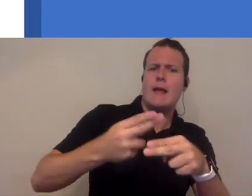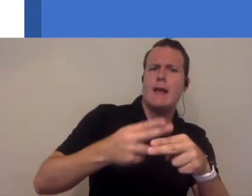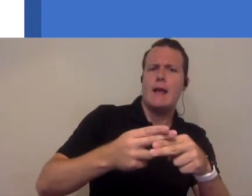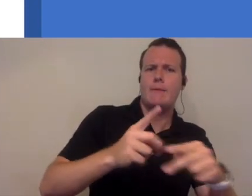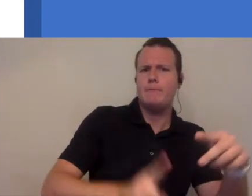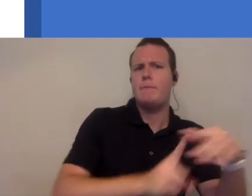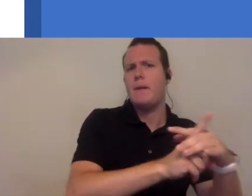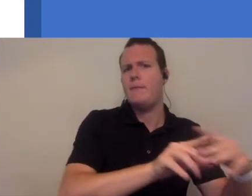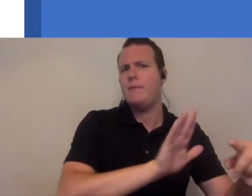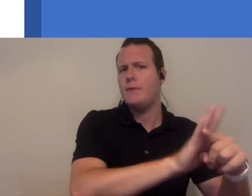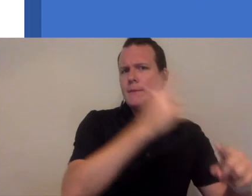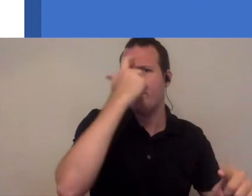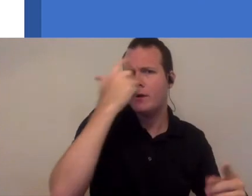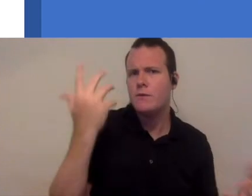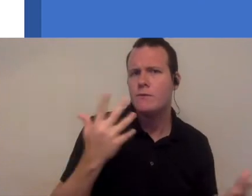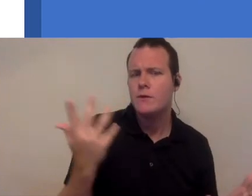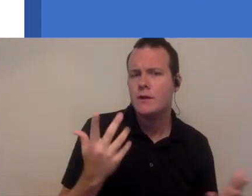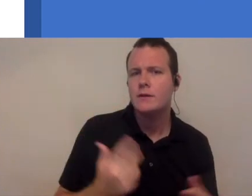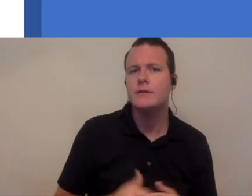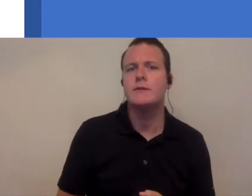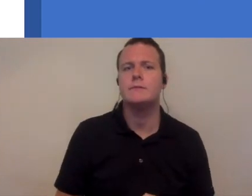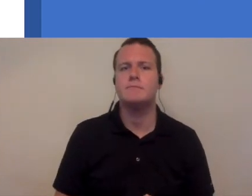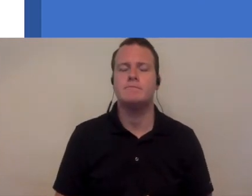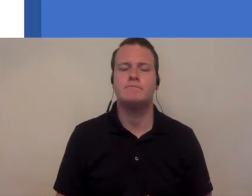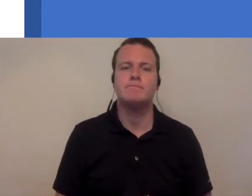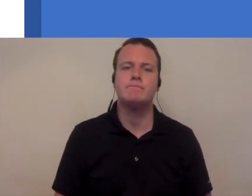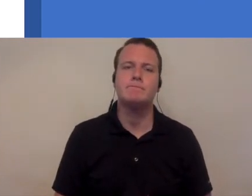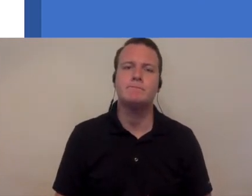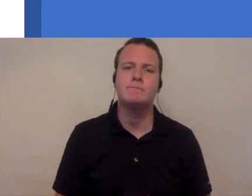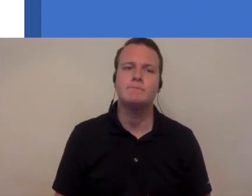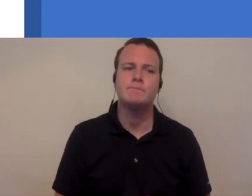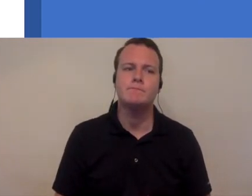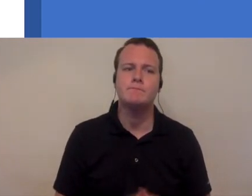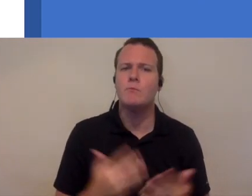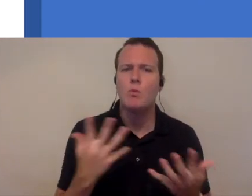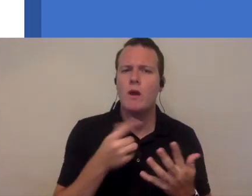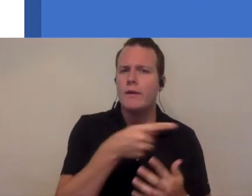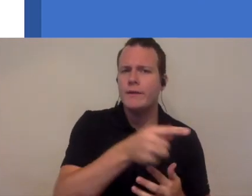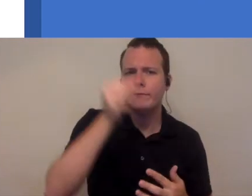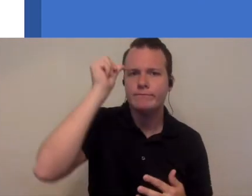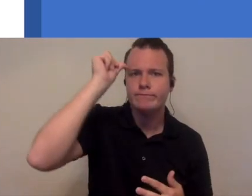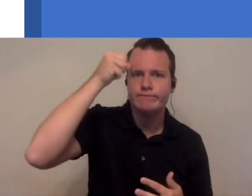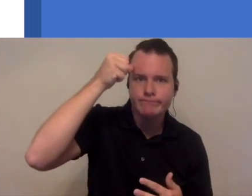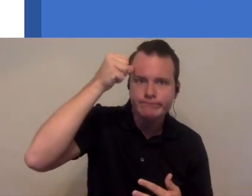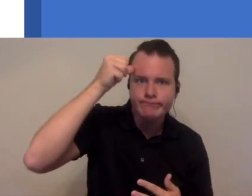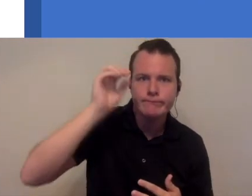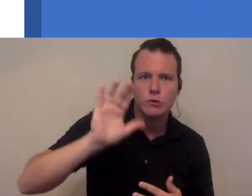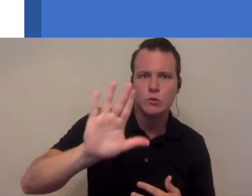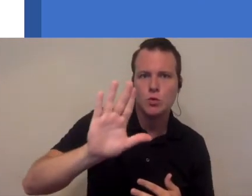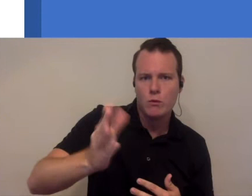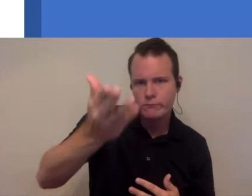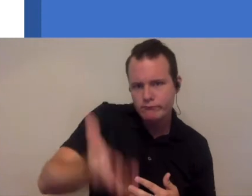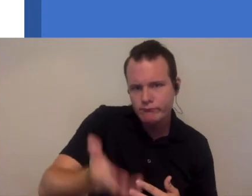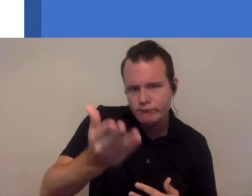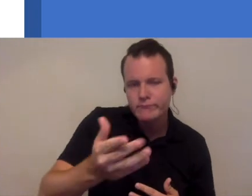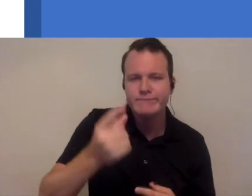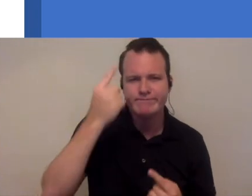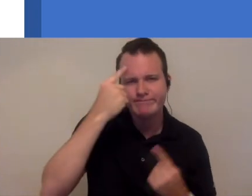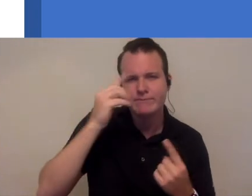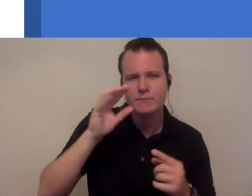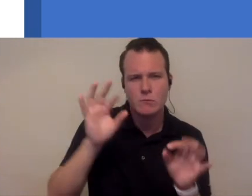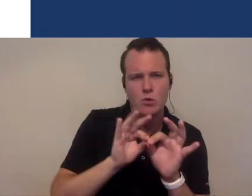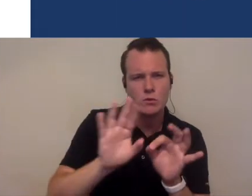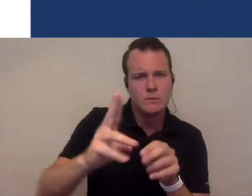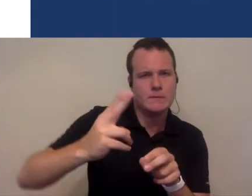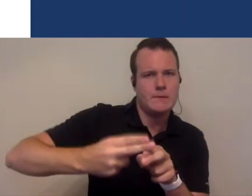think about? What is it that they will remember? So think about your name. Let's go to